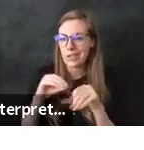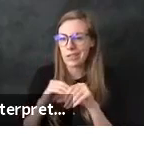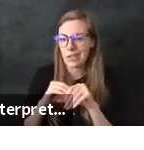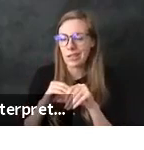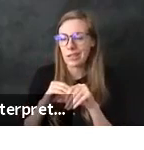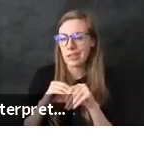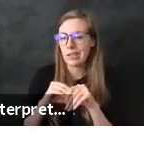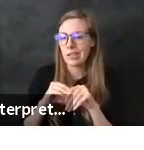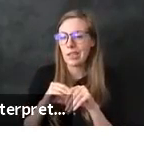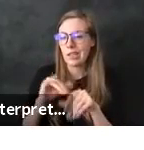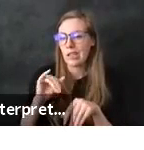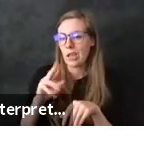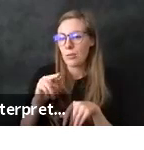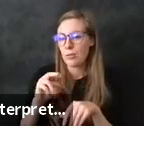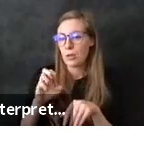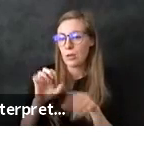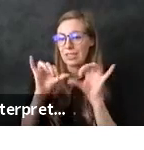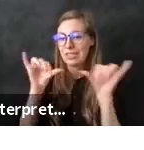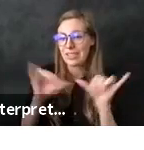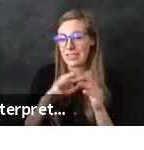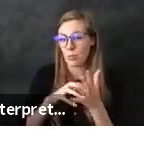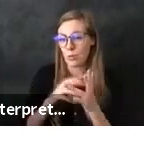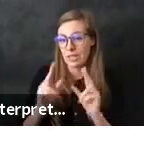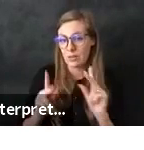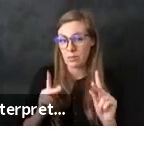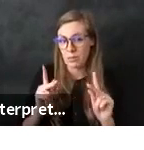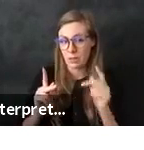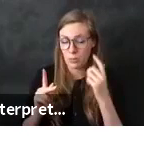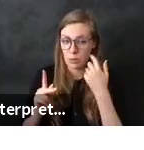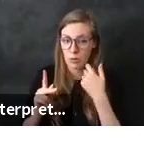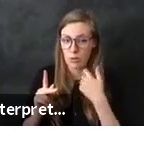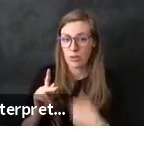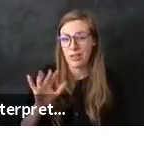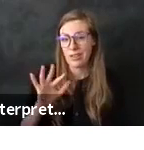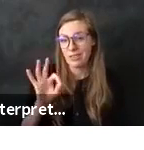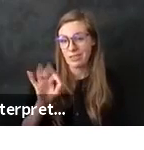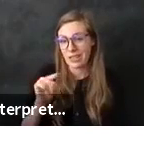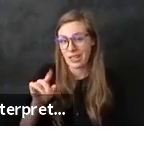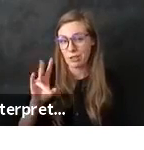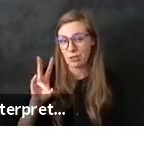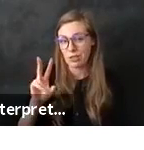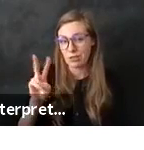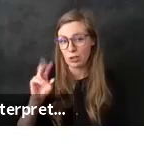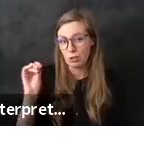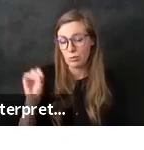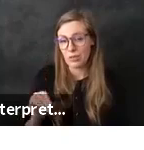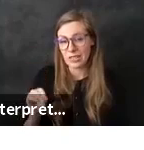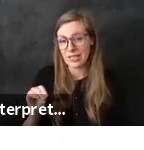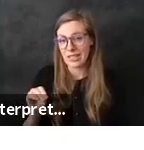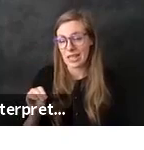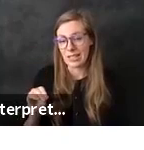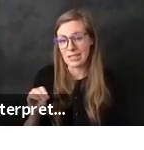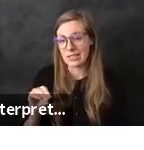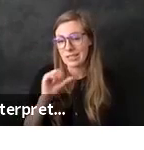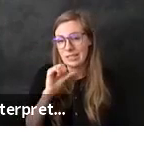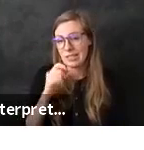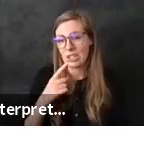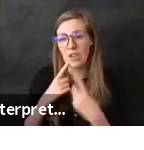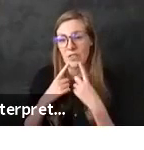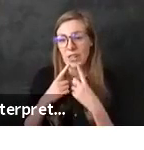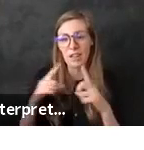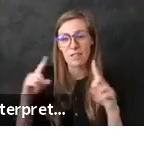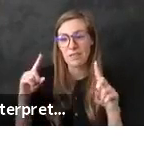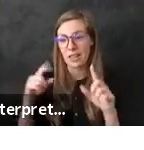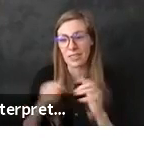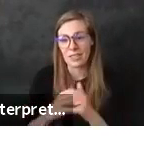people of 59 to 72% effectiveness versus 90 to 94% among people who